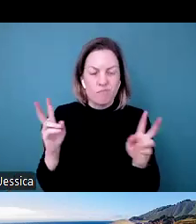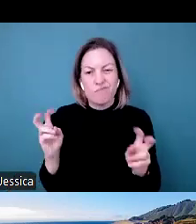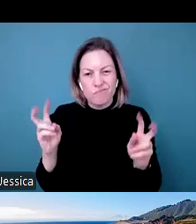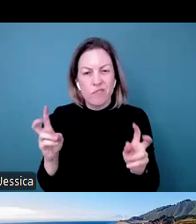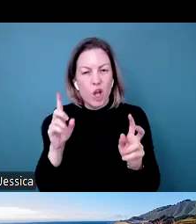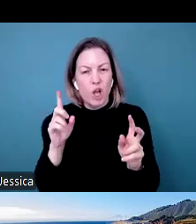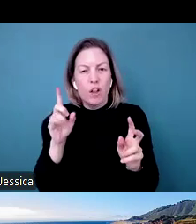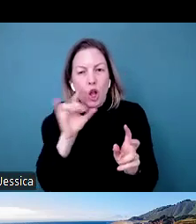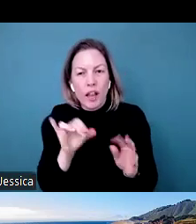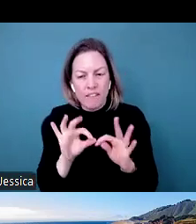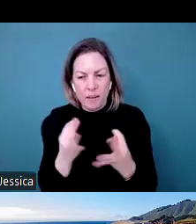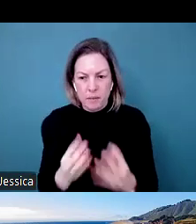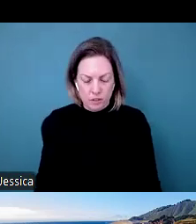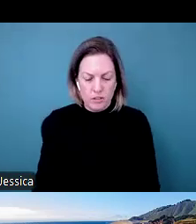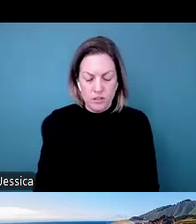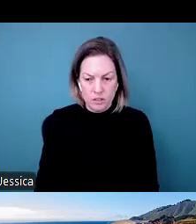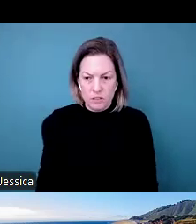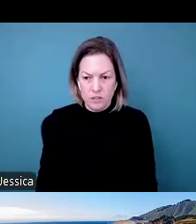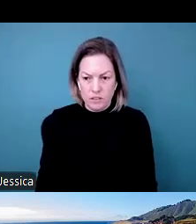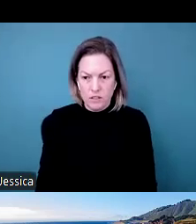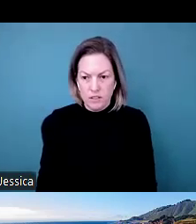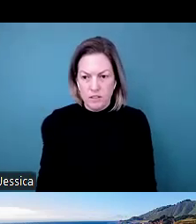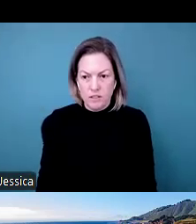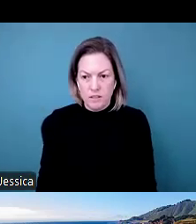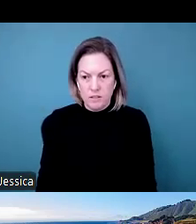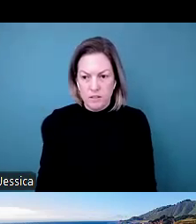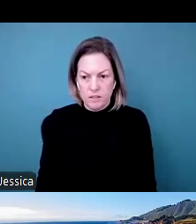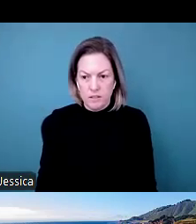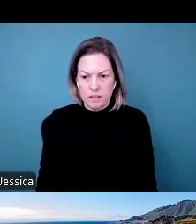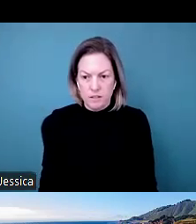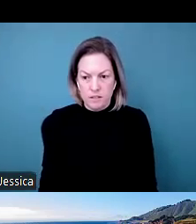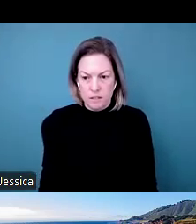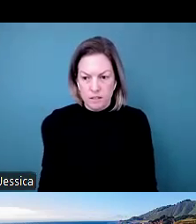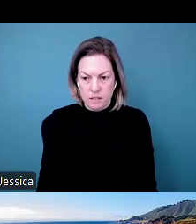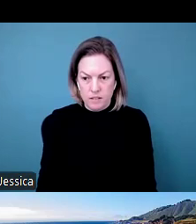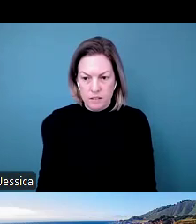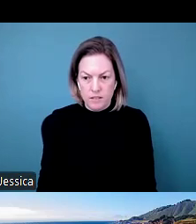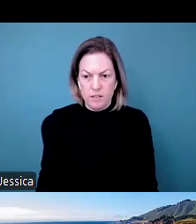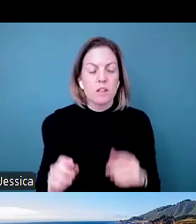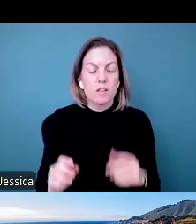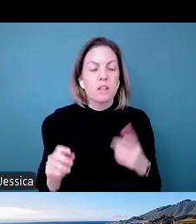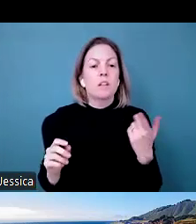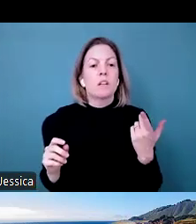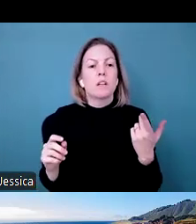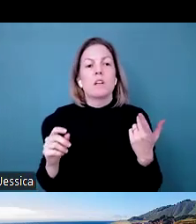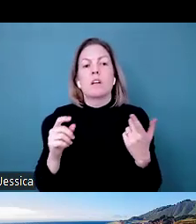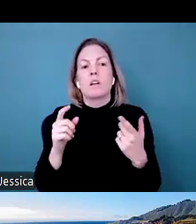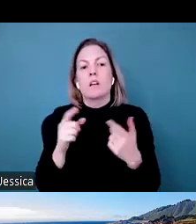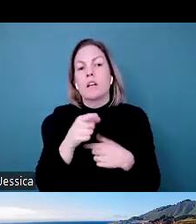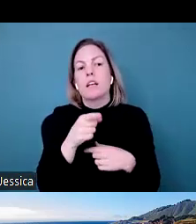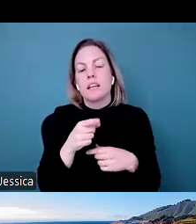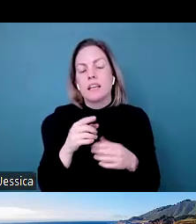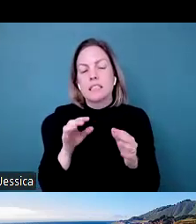members. So instead of limiting access to the program to people, because the original language related to the program outlines